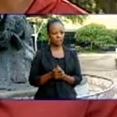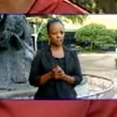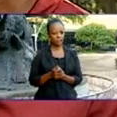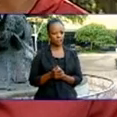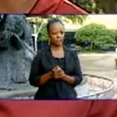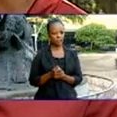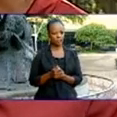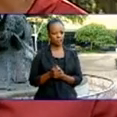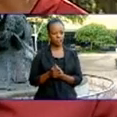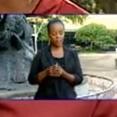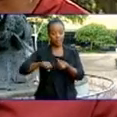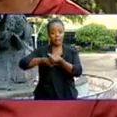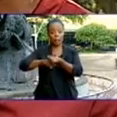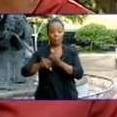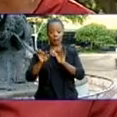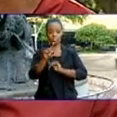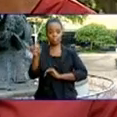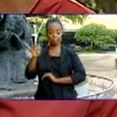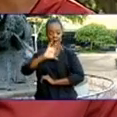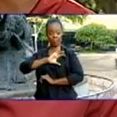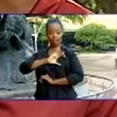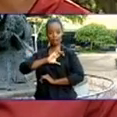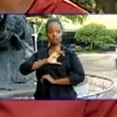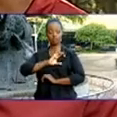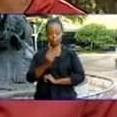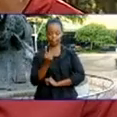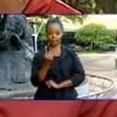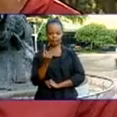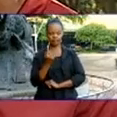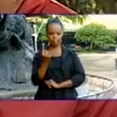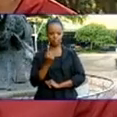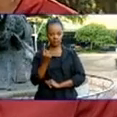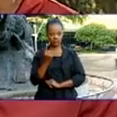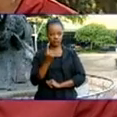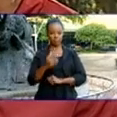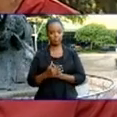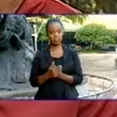support our clients or our service beneficiaries in many different